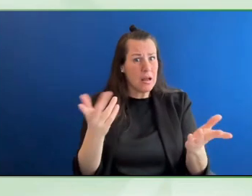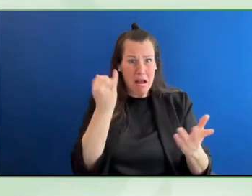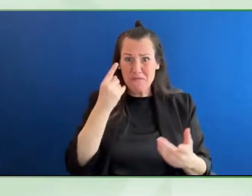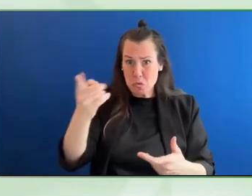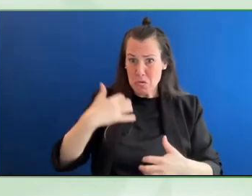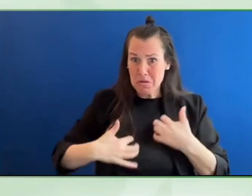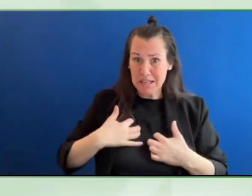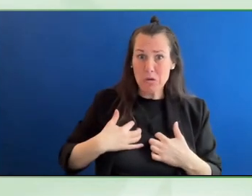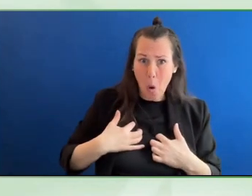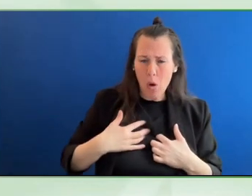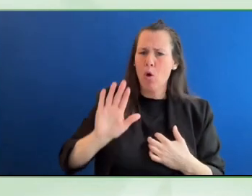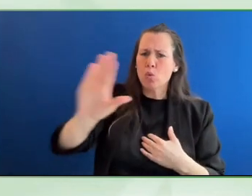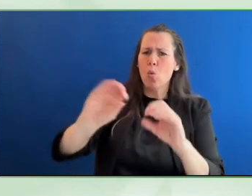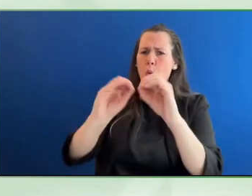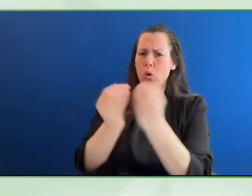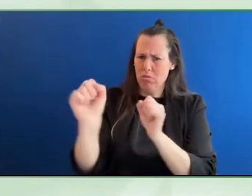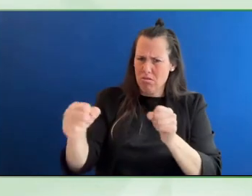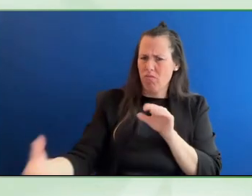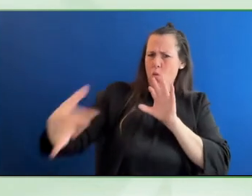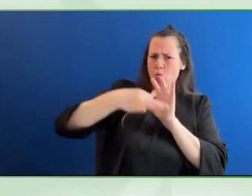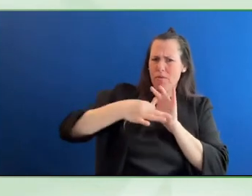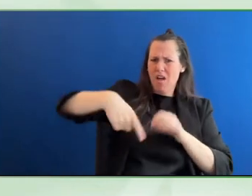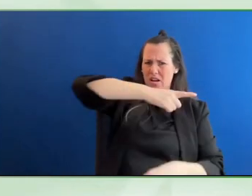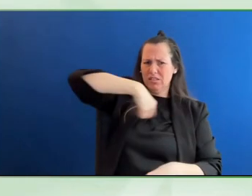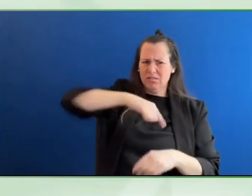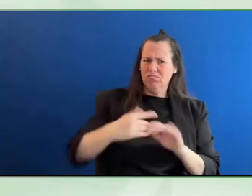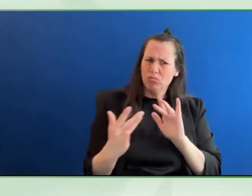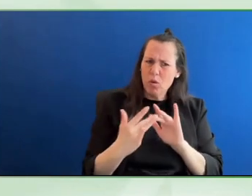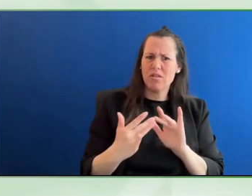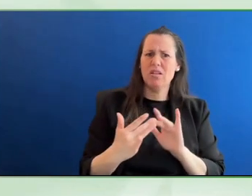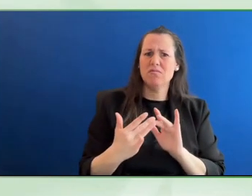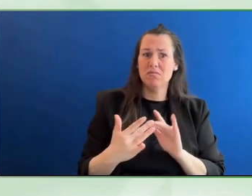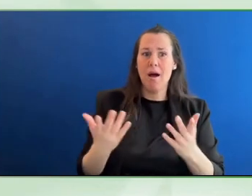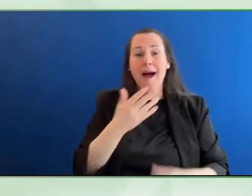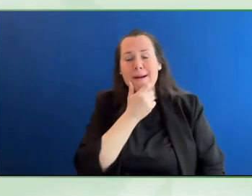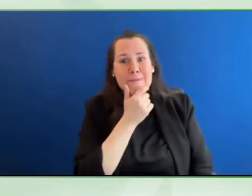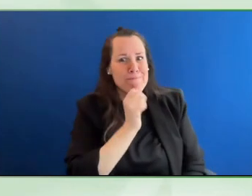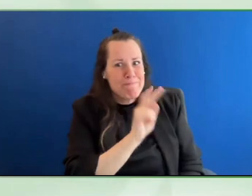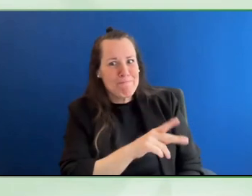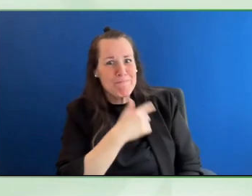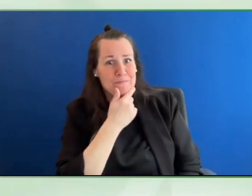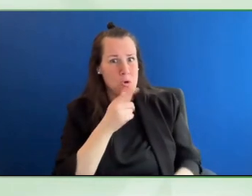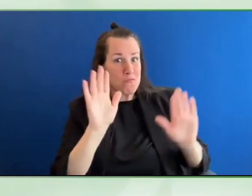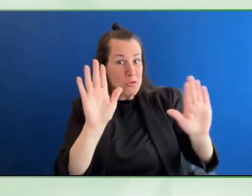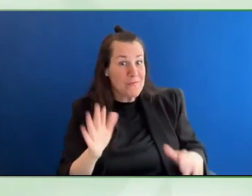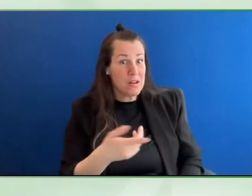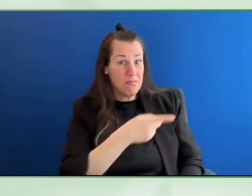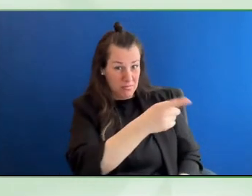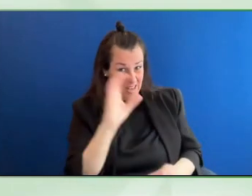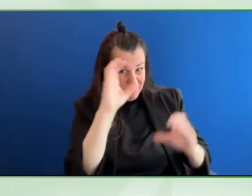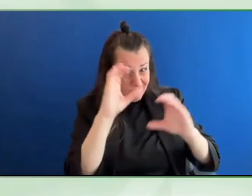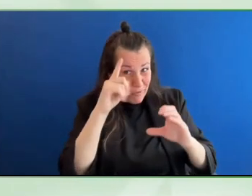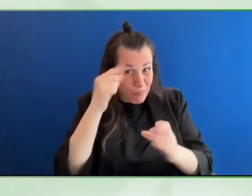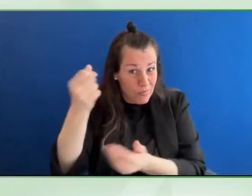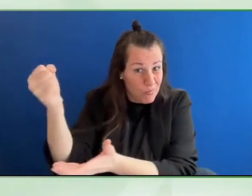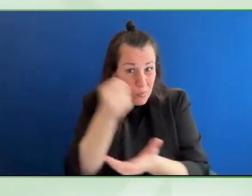And understanding the technologies. And again, right now it works on Mac and PC, and so we're also looking at how to address the same kinds of